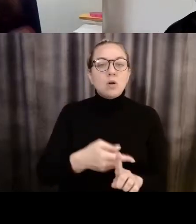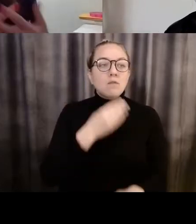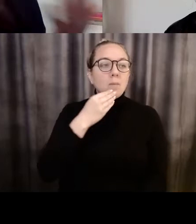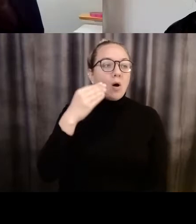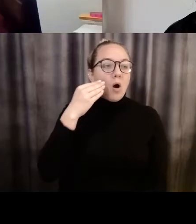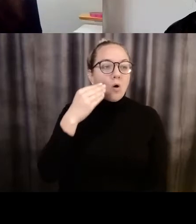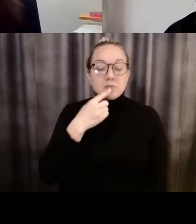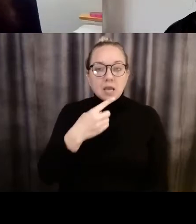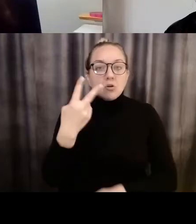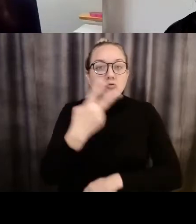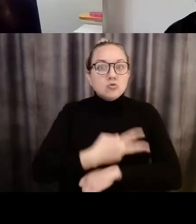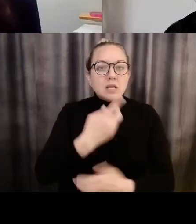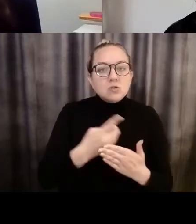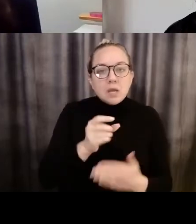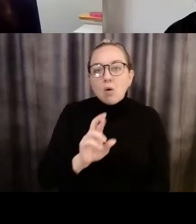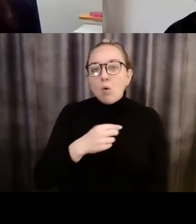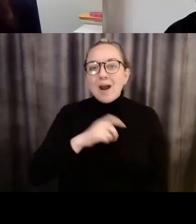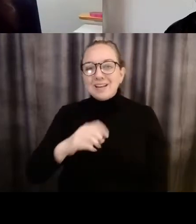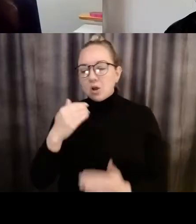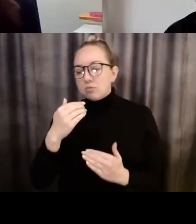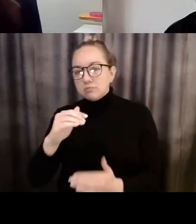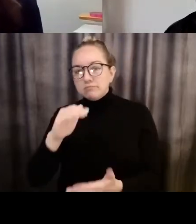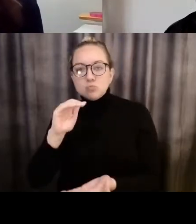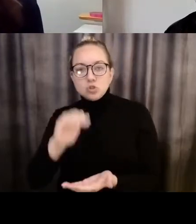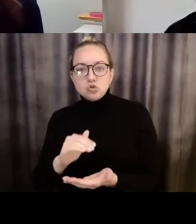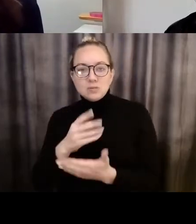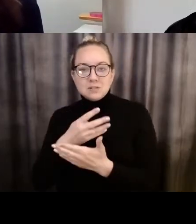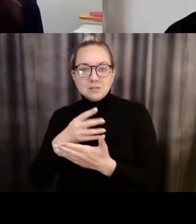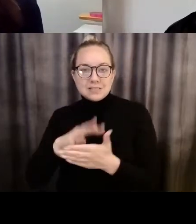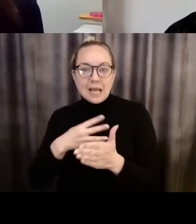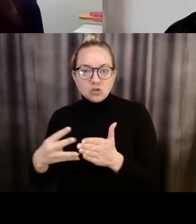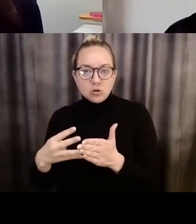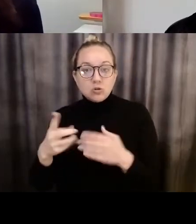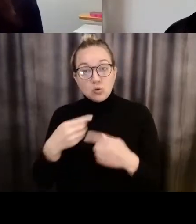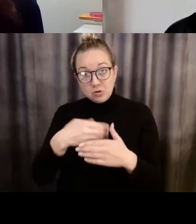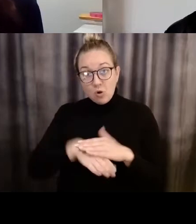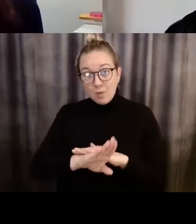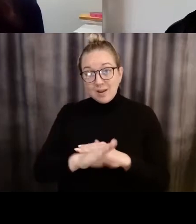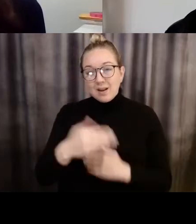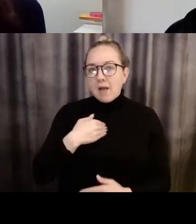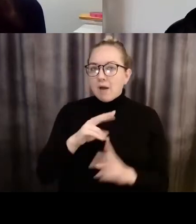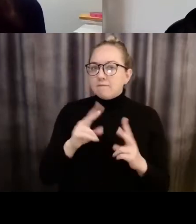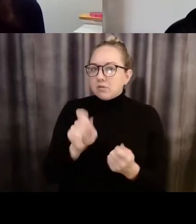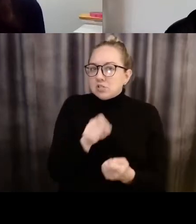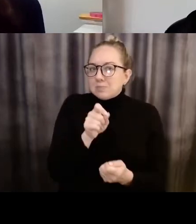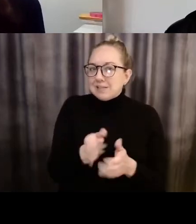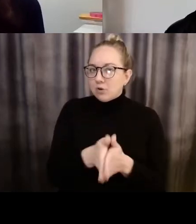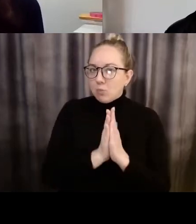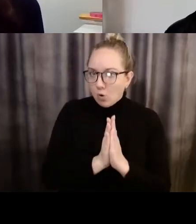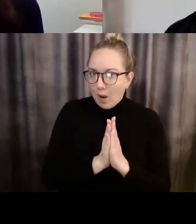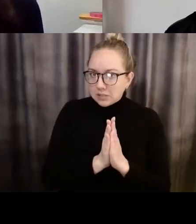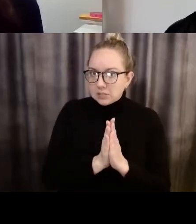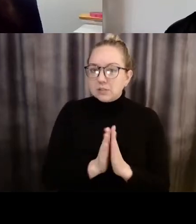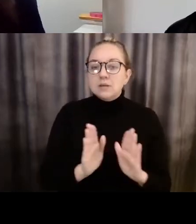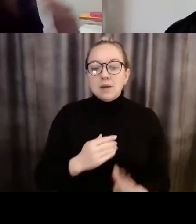reduced schedule, or whatever that looks like, I would go in and go in with a very specific request. I think we have all